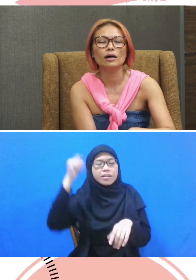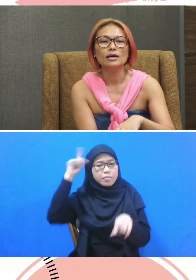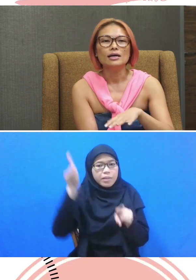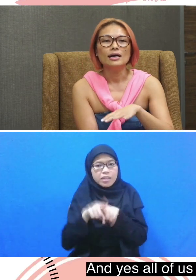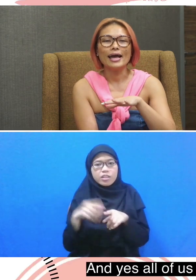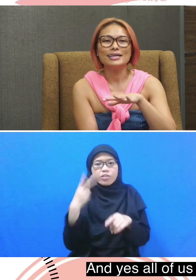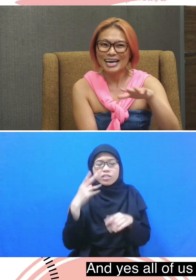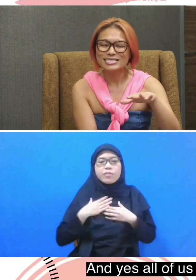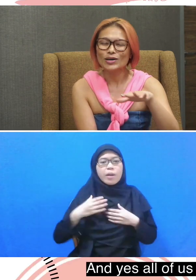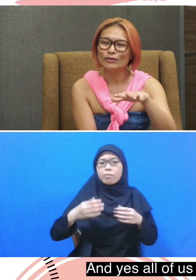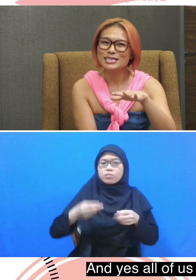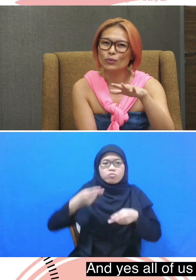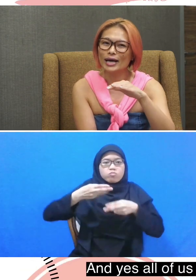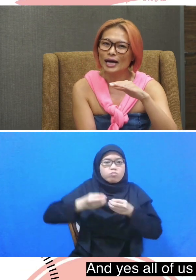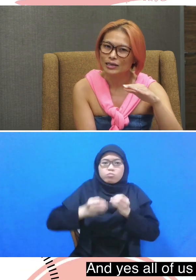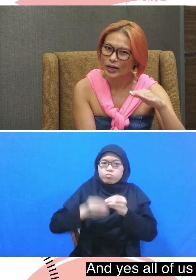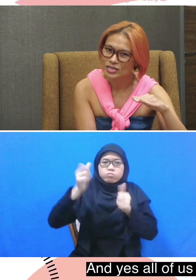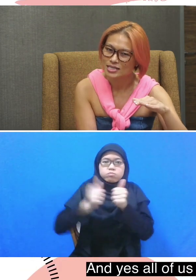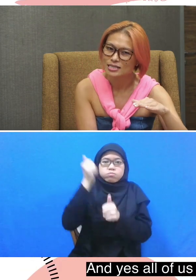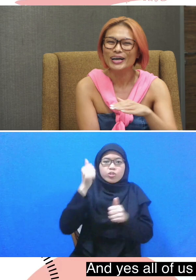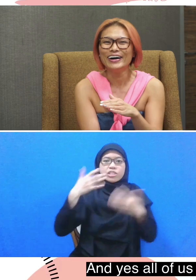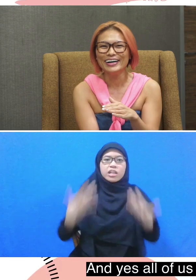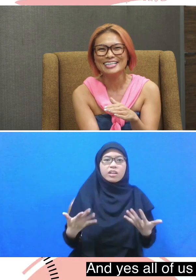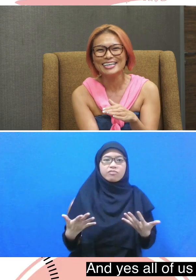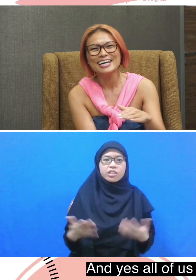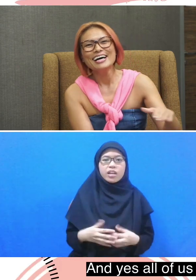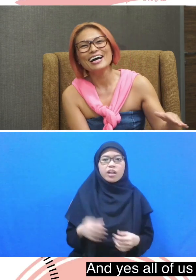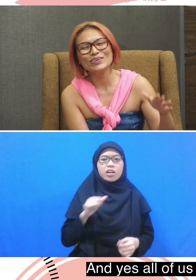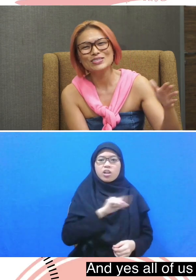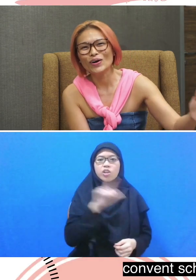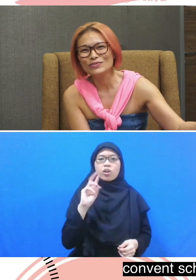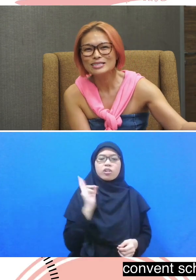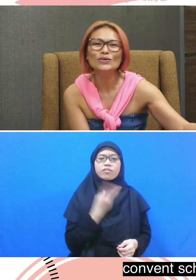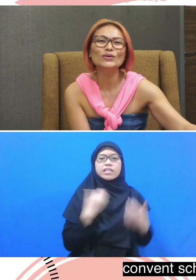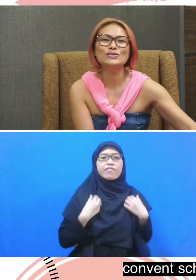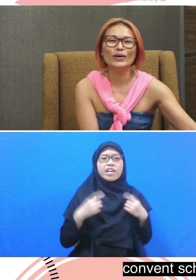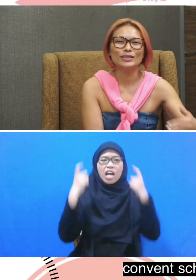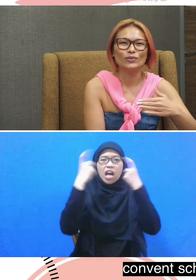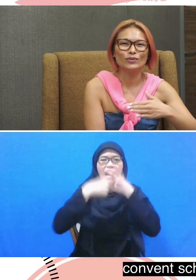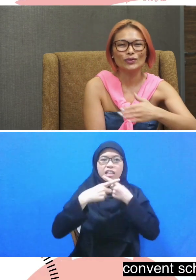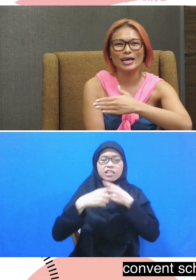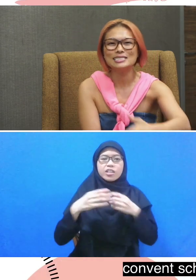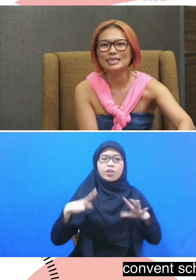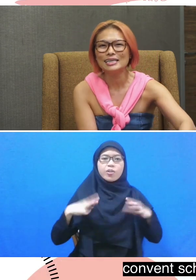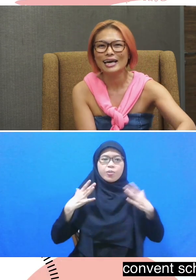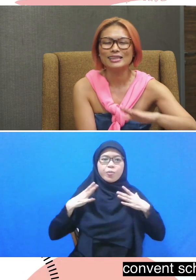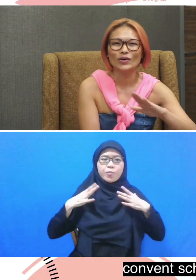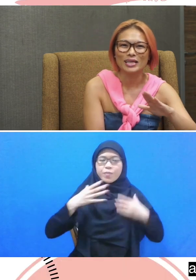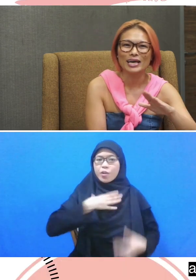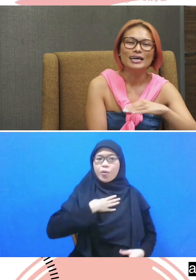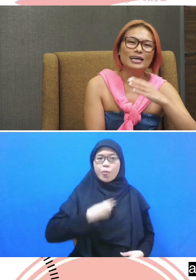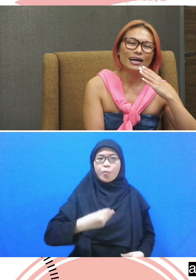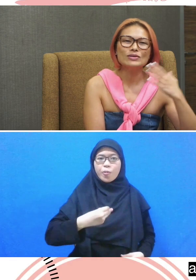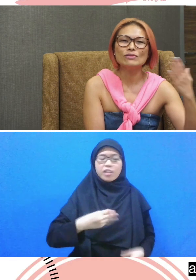know. And yes, all of us had to wear ugly white dresses, because it was a convent school, so we had to, you know, at least knee length and all